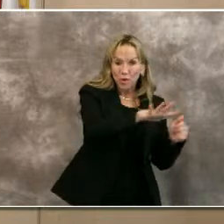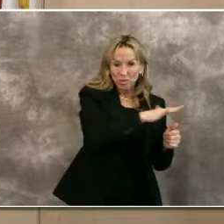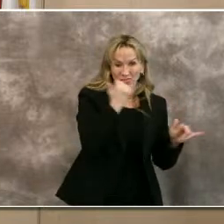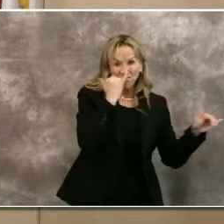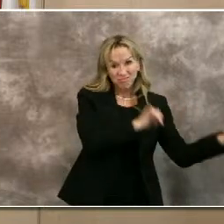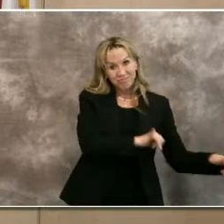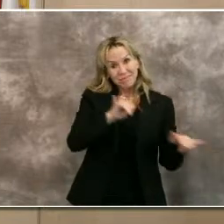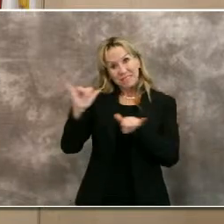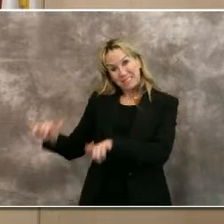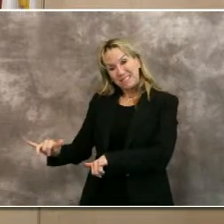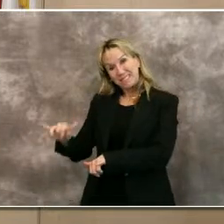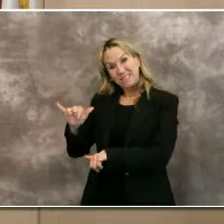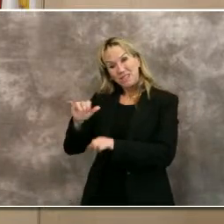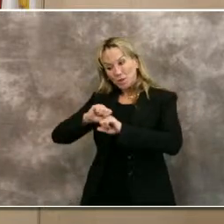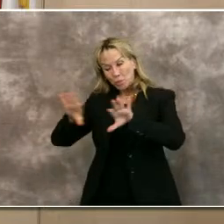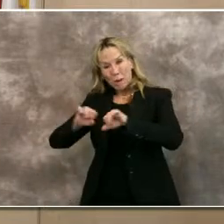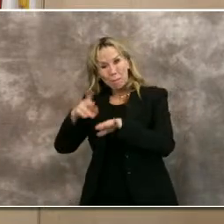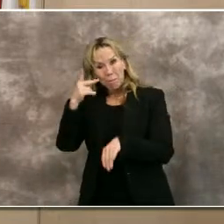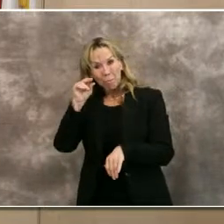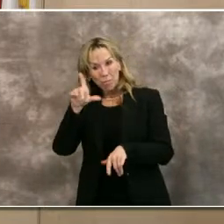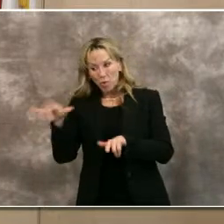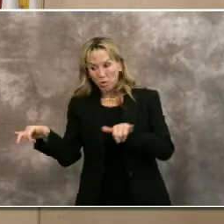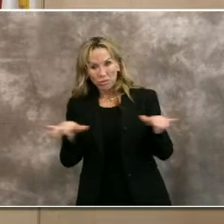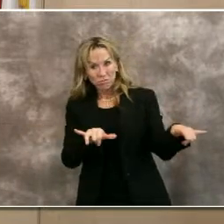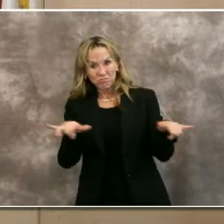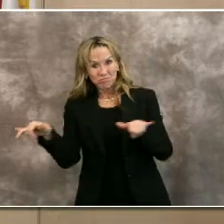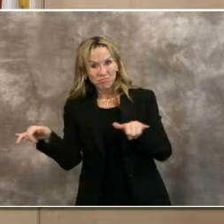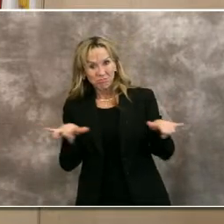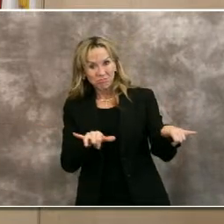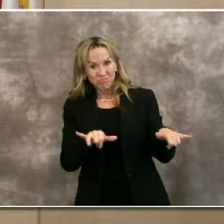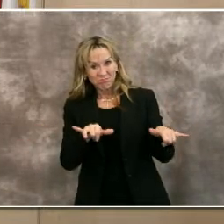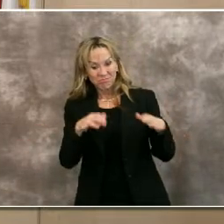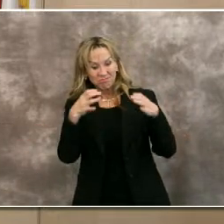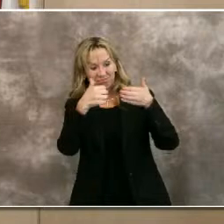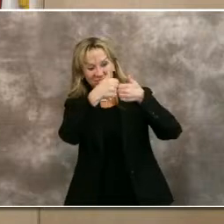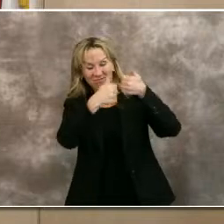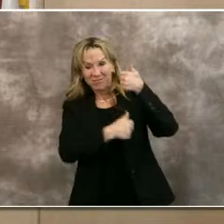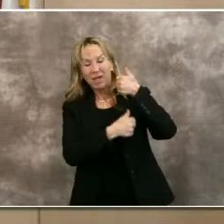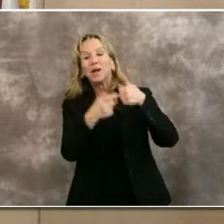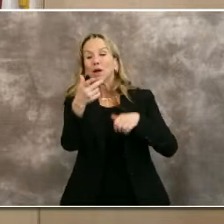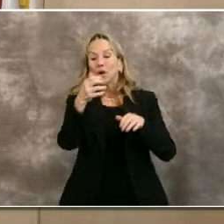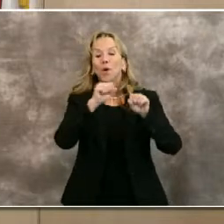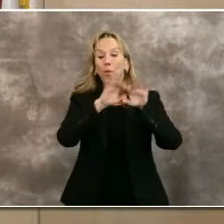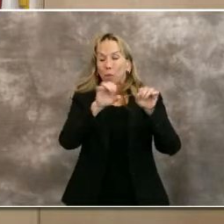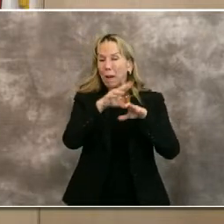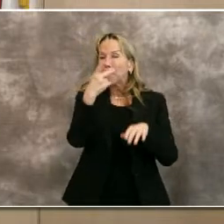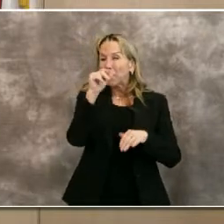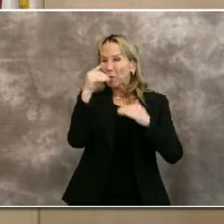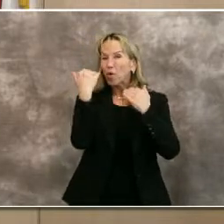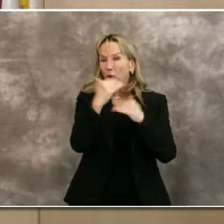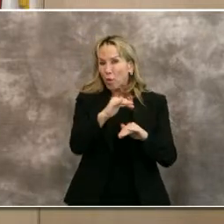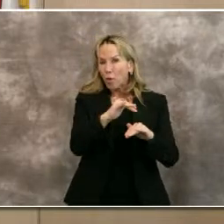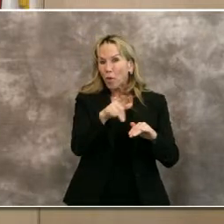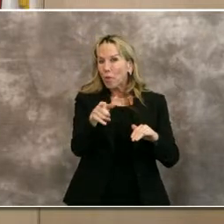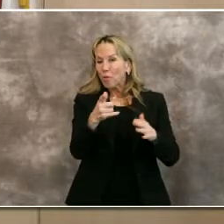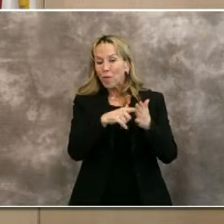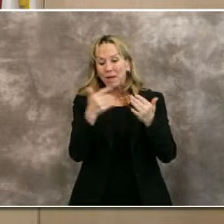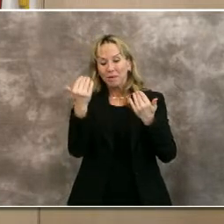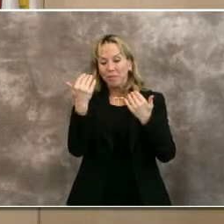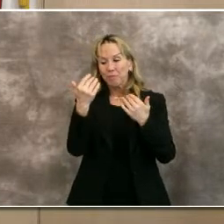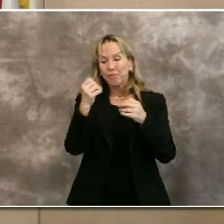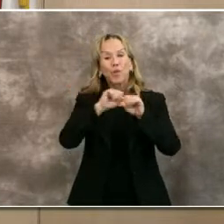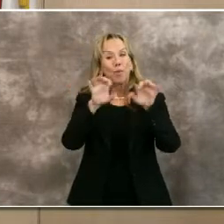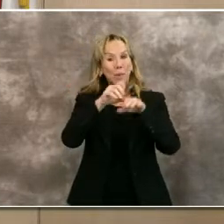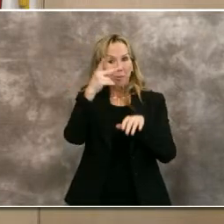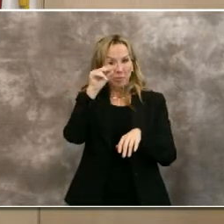a reduced capacity? So pools are included in 3 of the guidances that was disseminated by